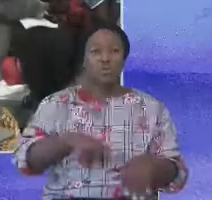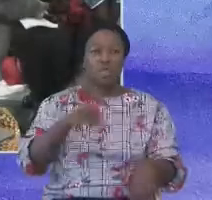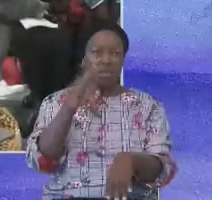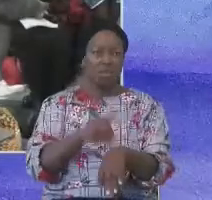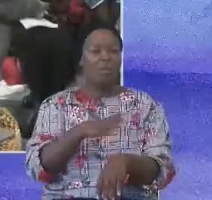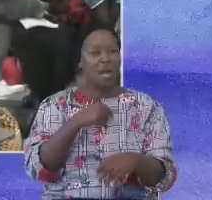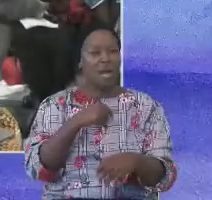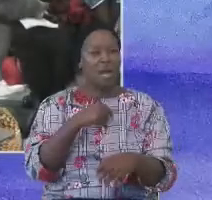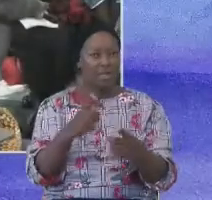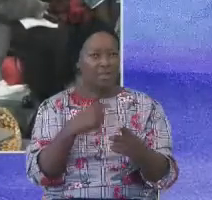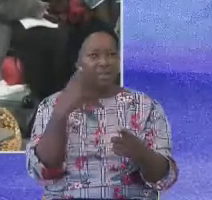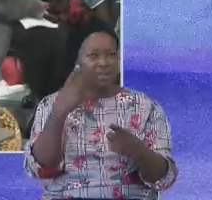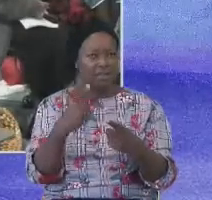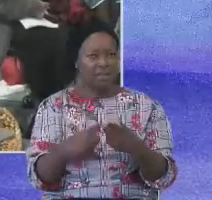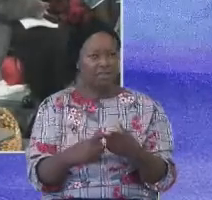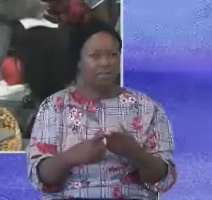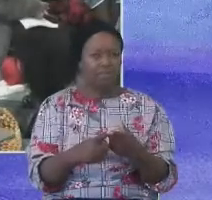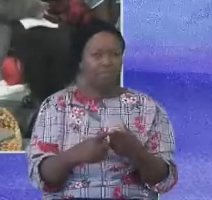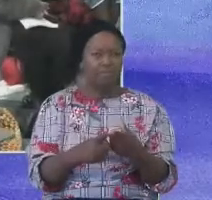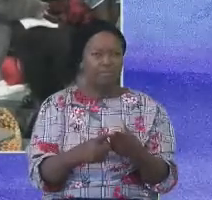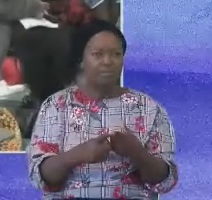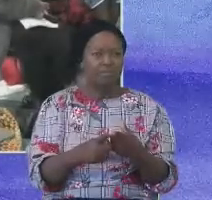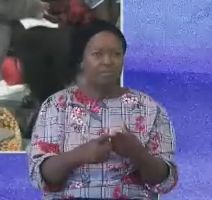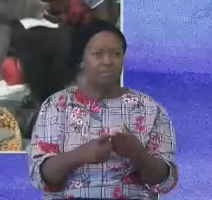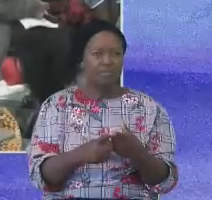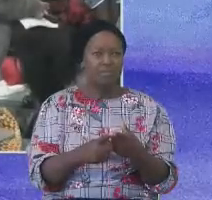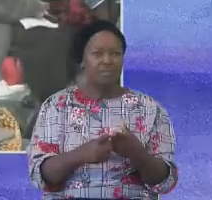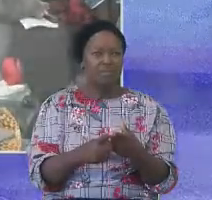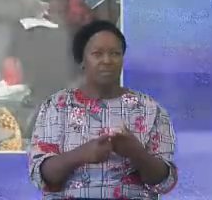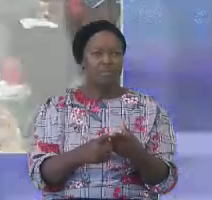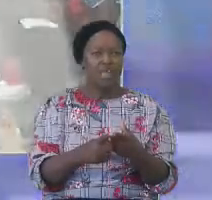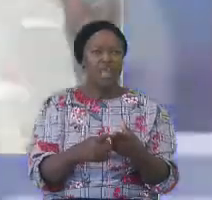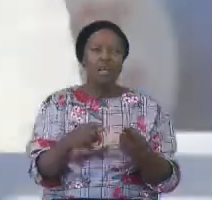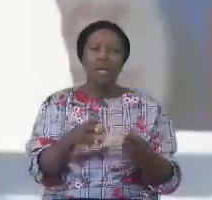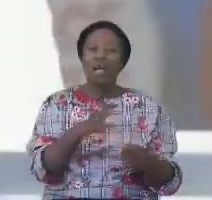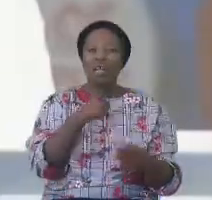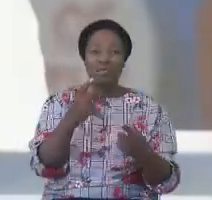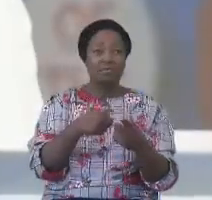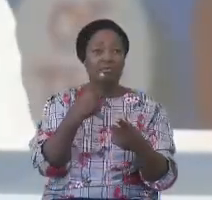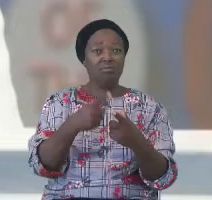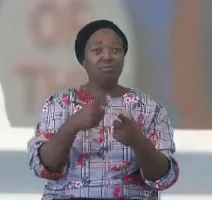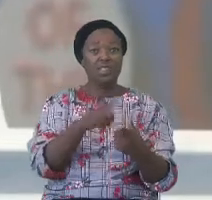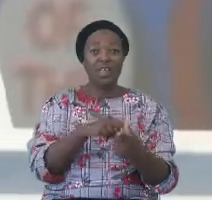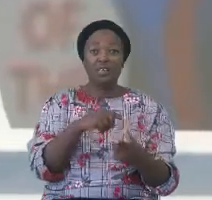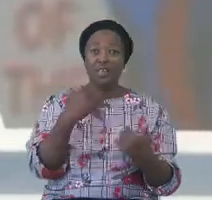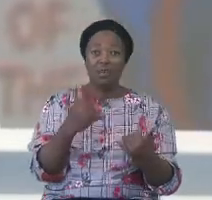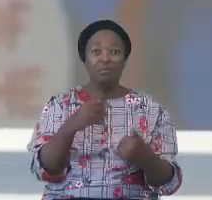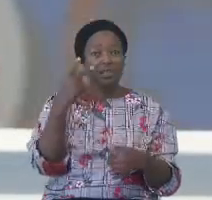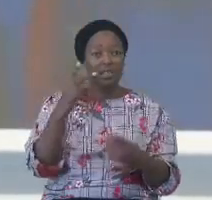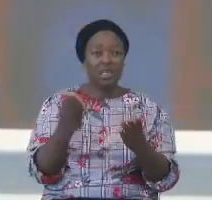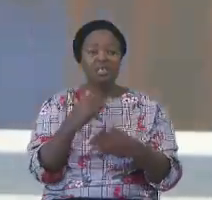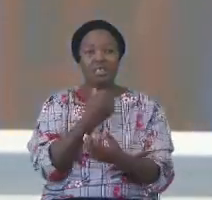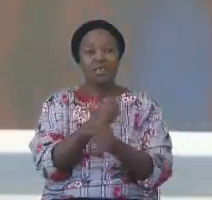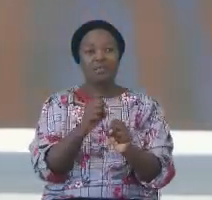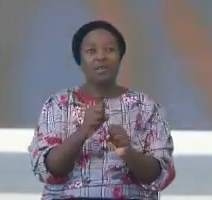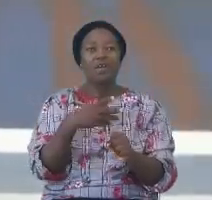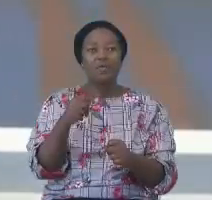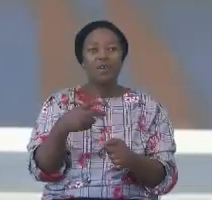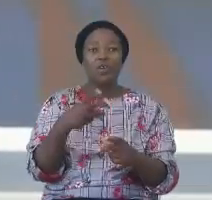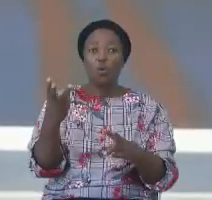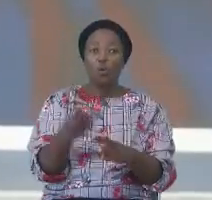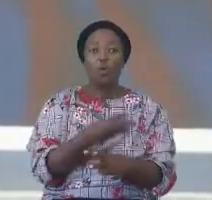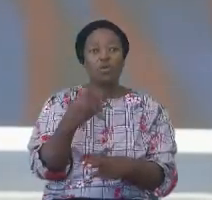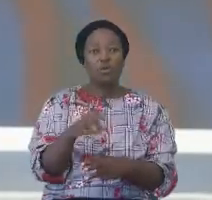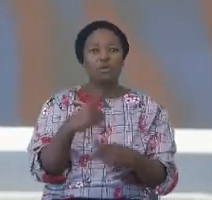remember me when you come to your kingdom and then look at this here is salvation